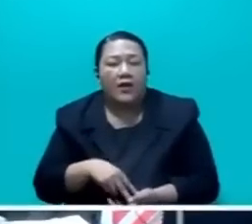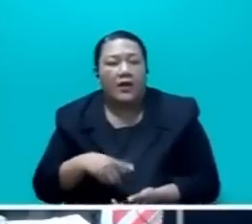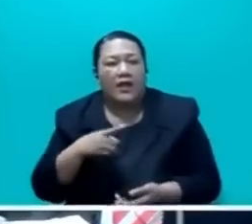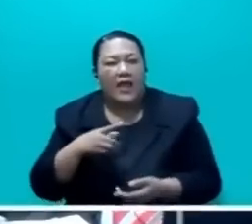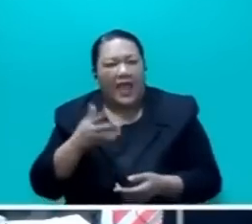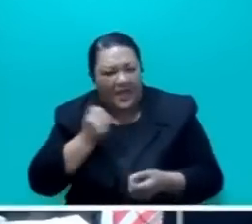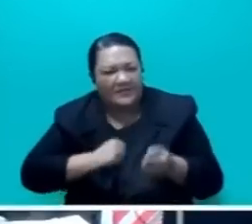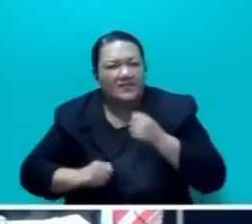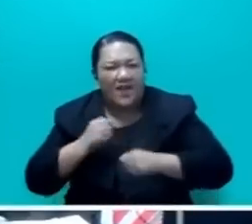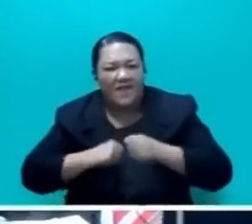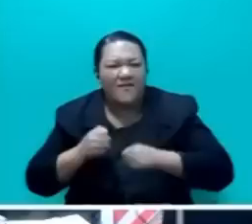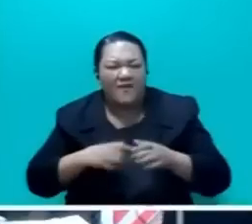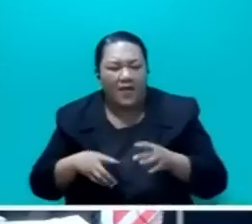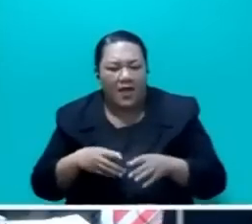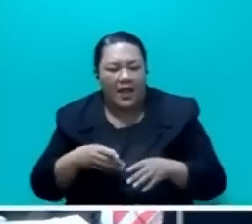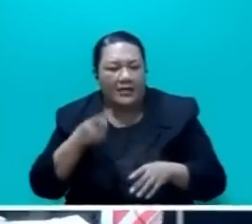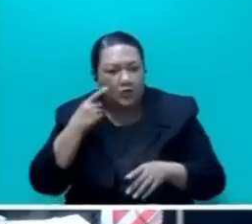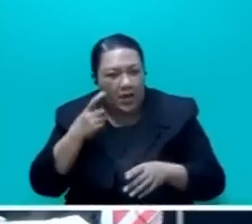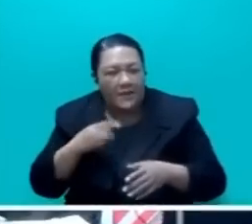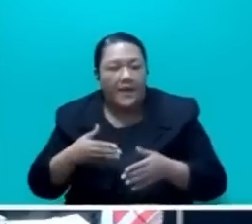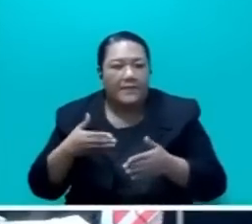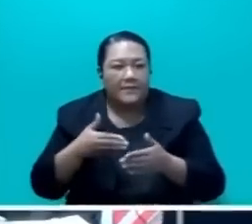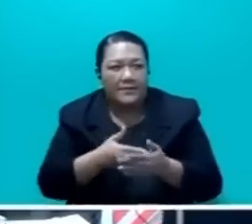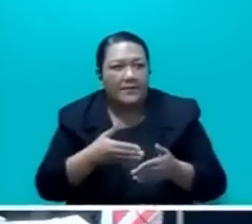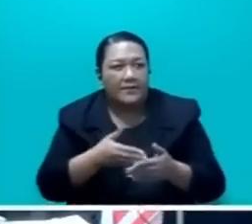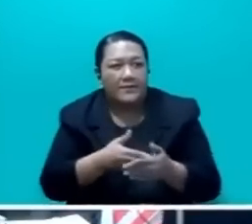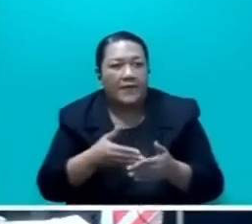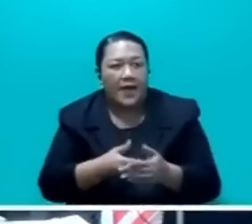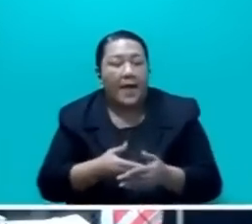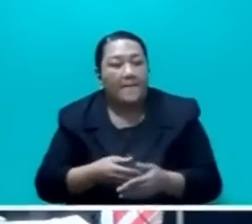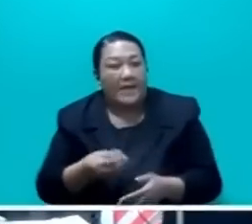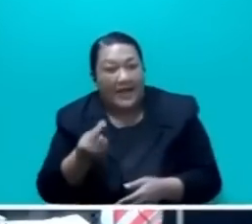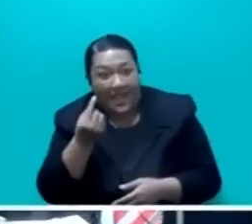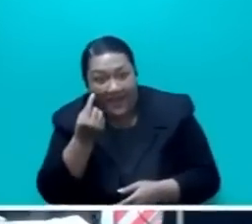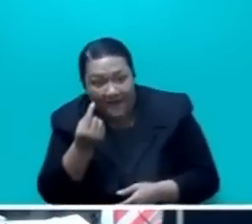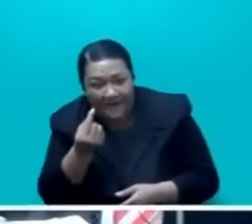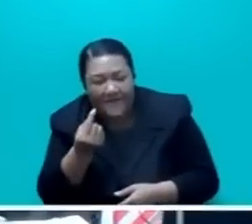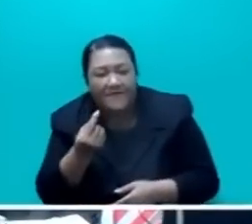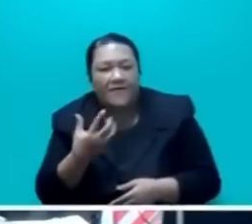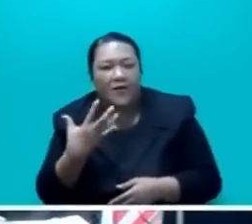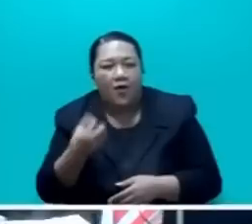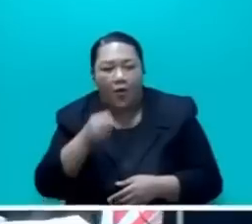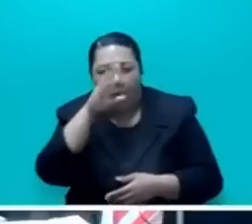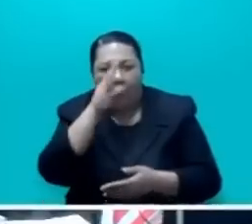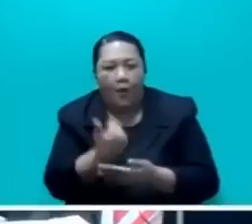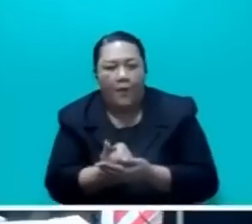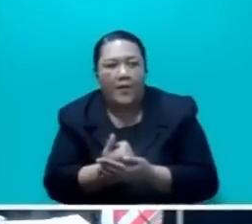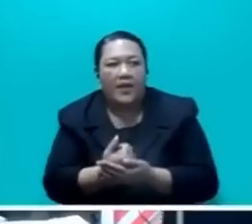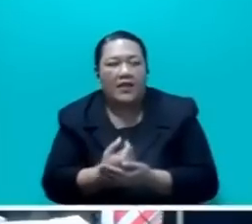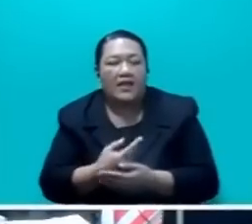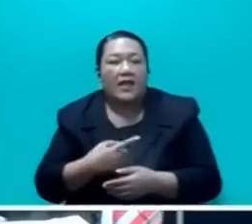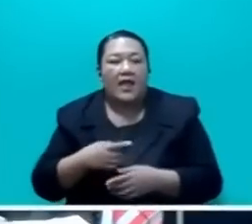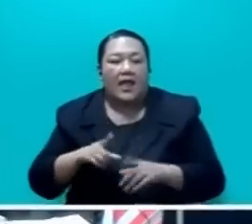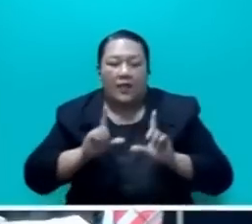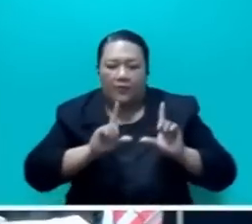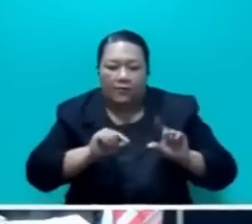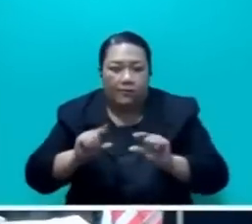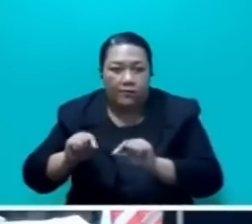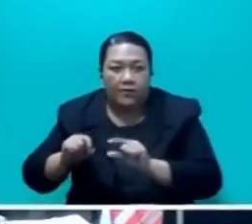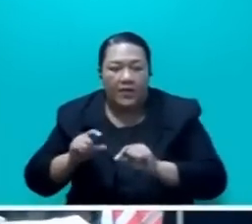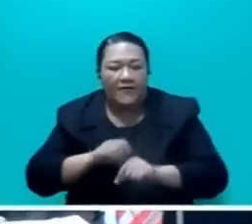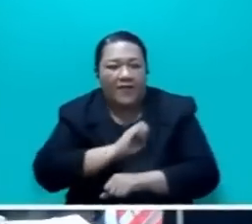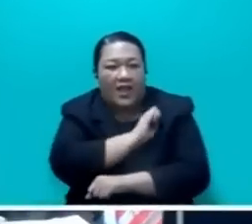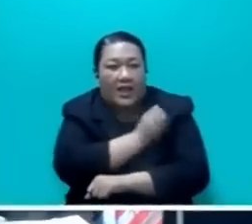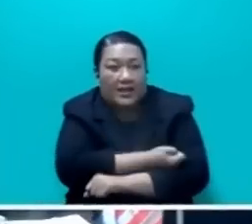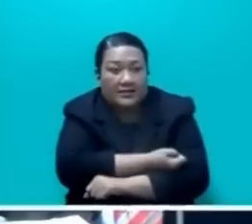injustices. He sends forth a tiny ripple of hope. And crossing each other from a million different centers of energy